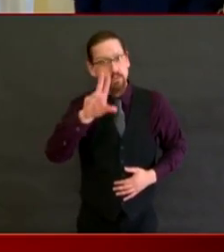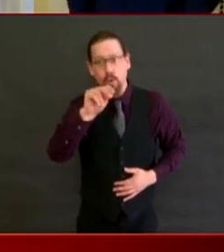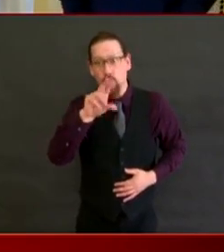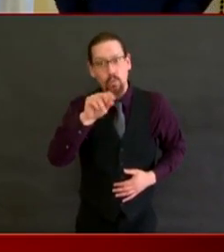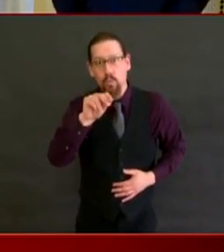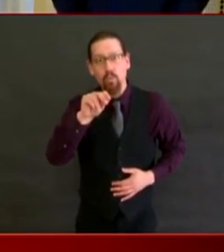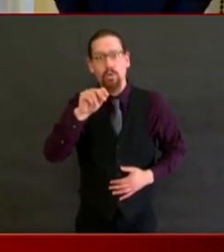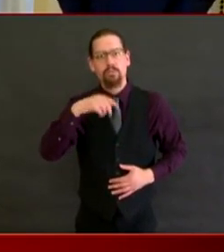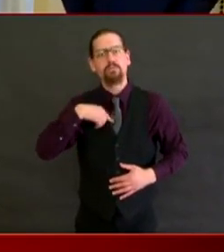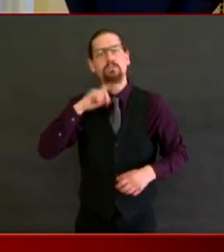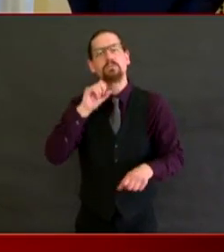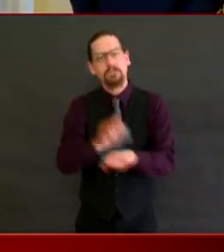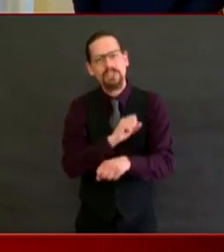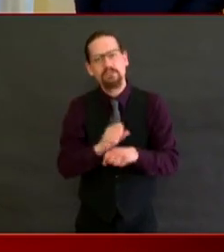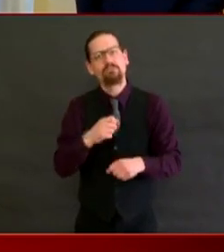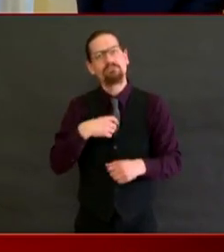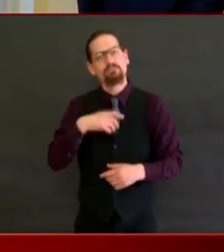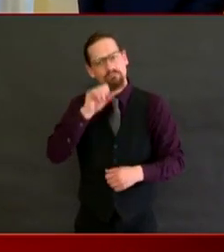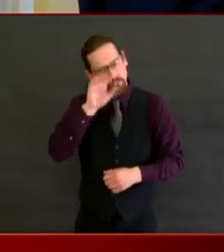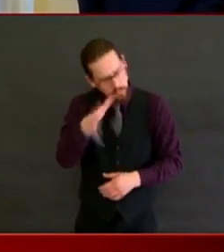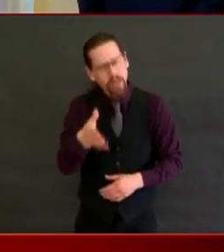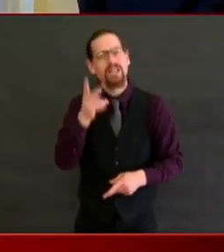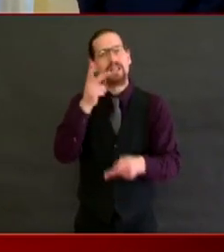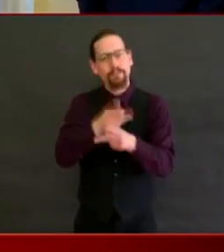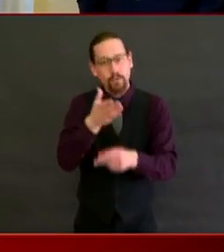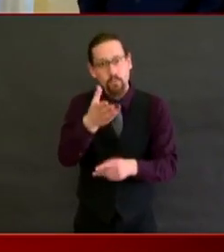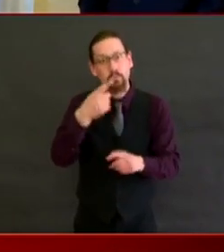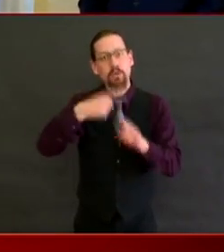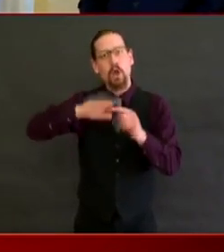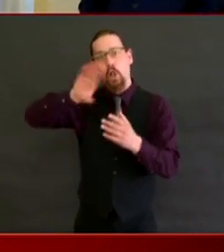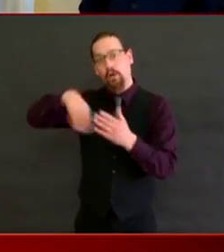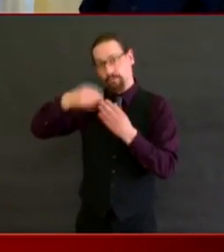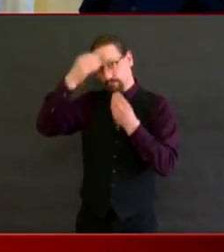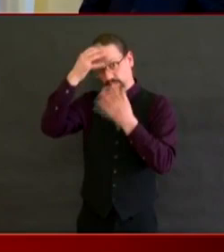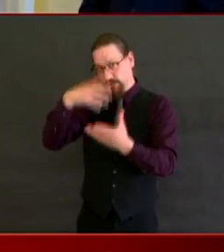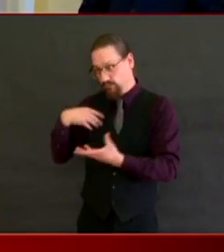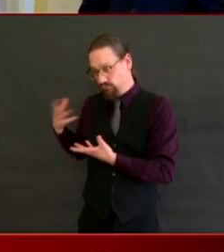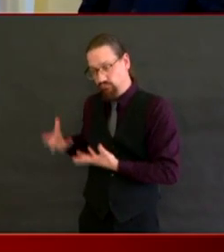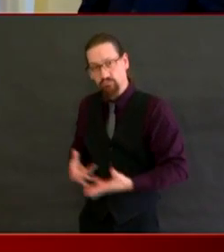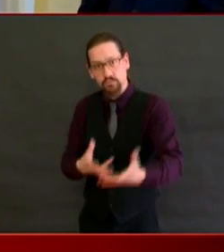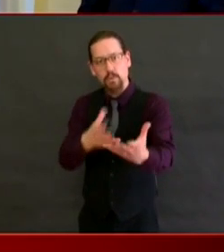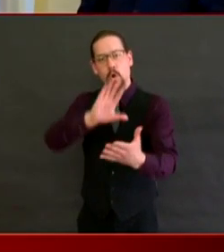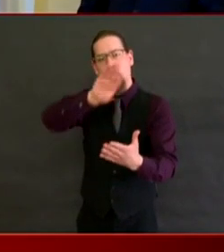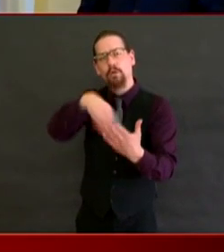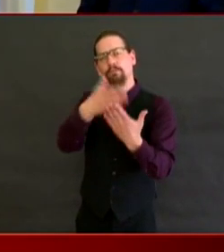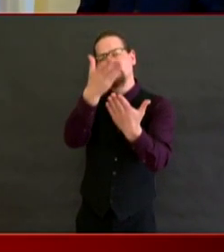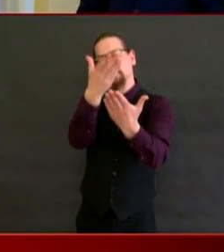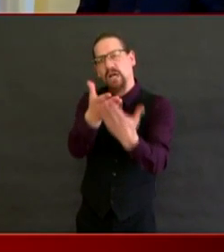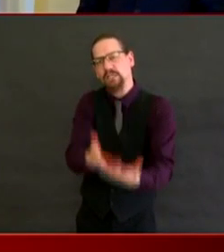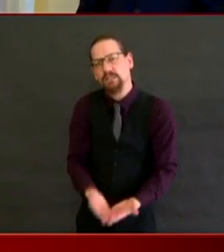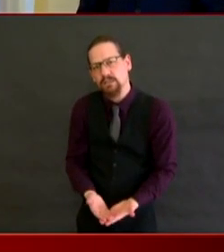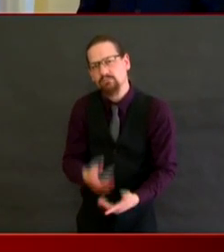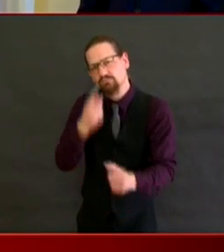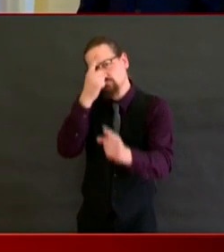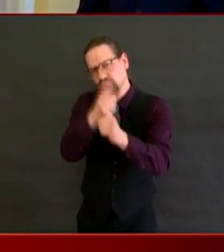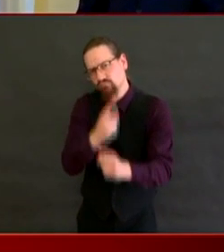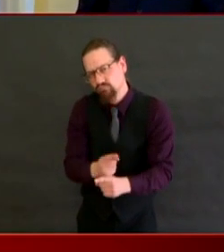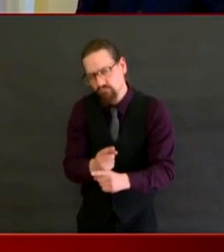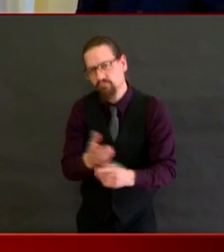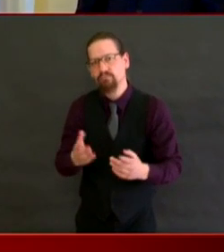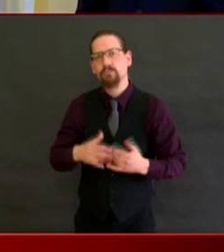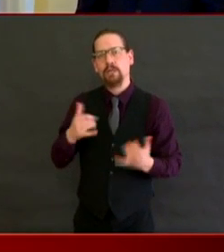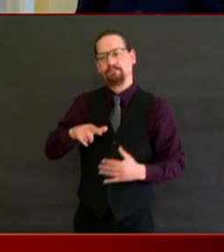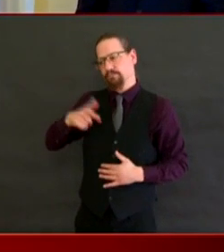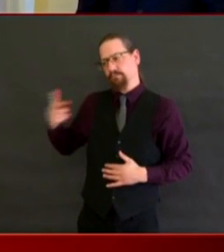So the governor did great at covering the majority of the data points that we are looking at daily and that we